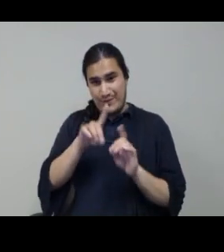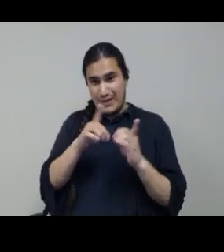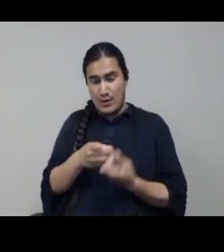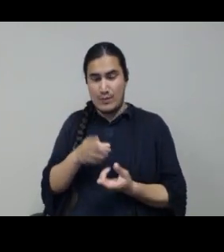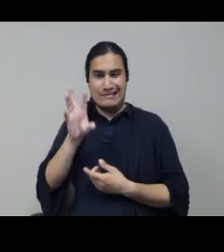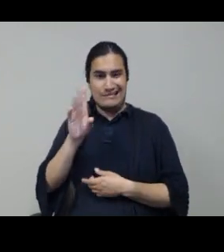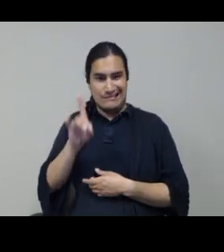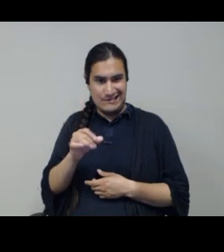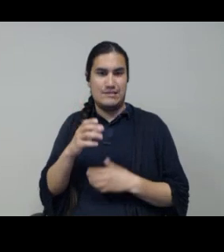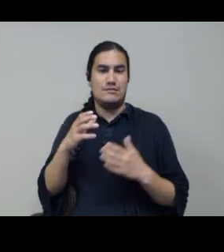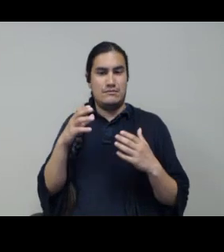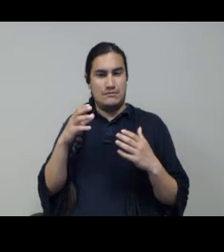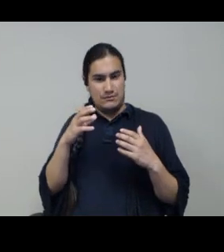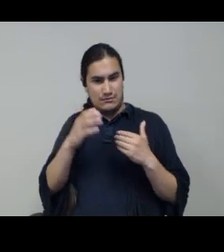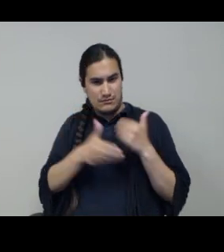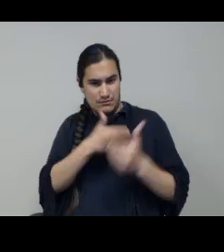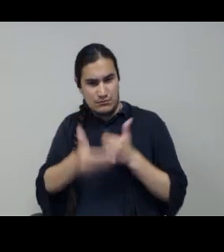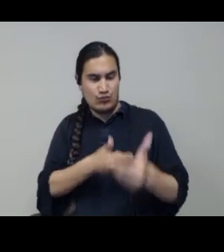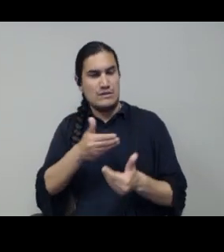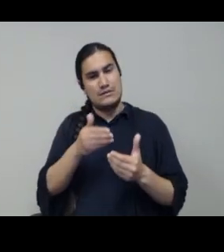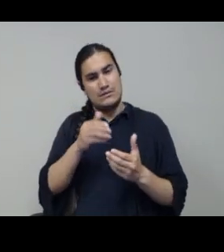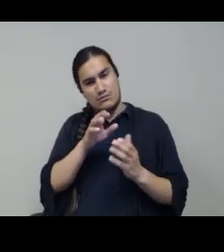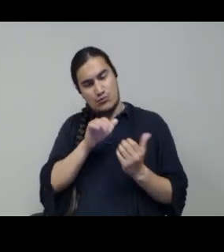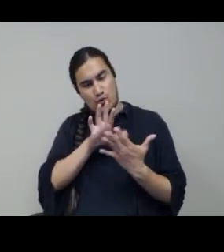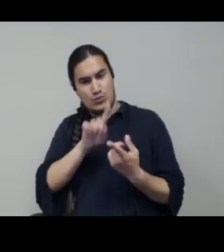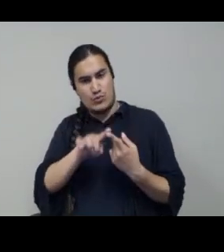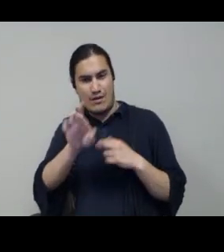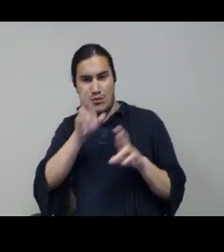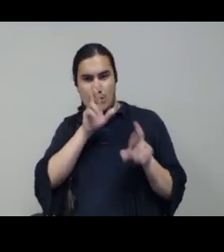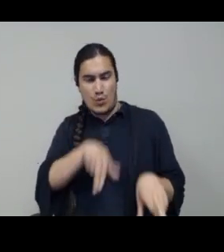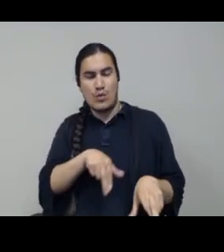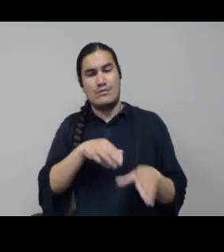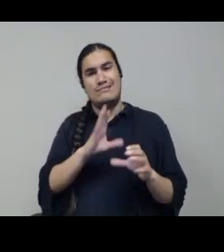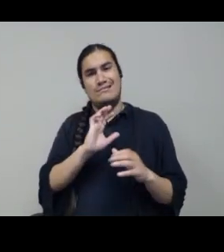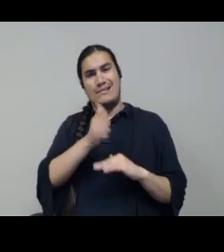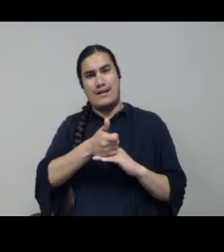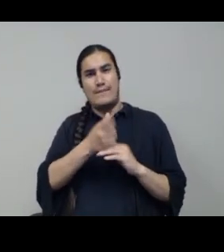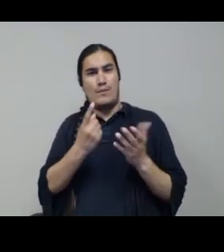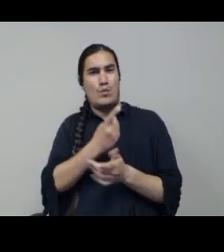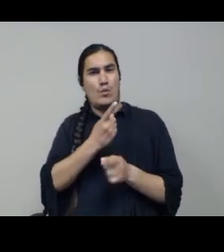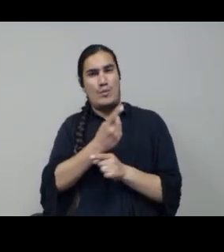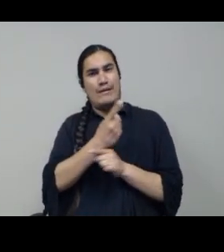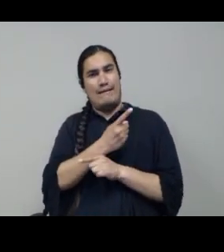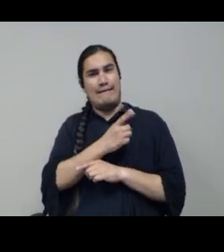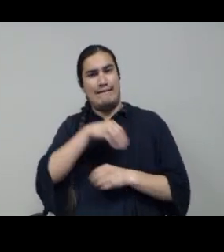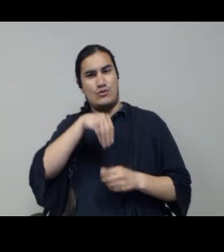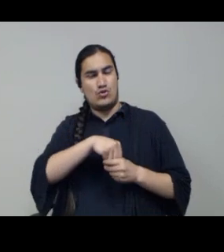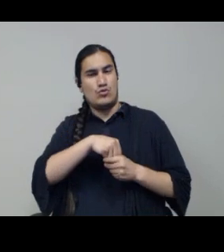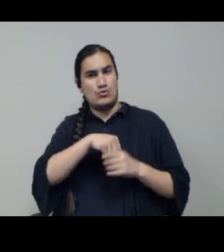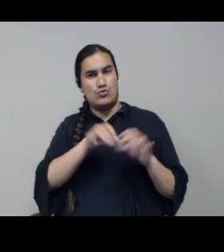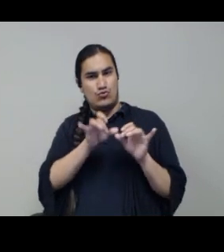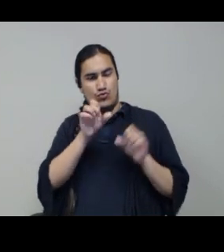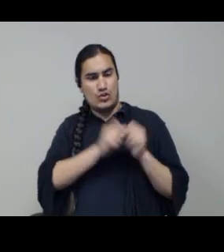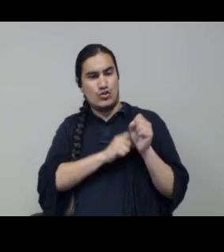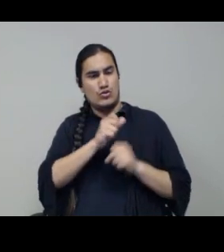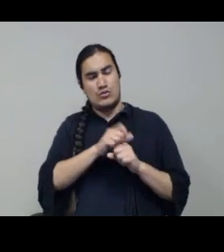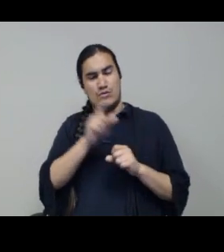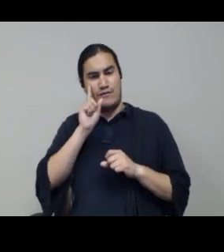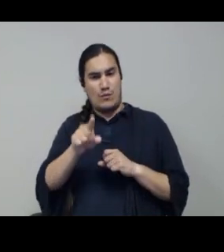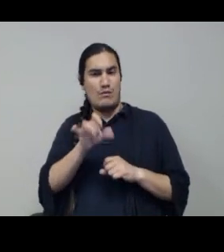a programmatic approach to this report and is building the appropriate internal infrastructure through a CTP dashboard